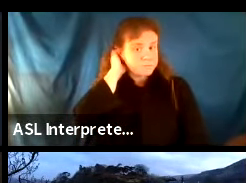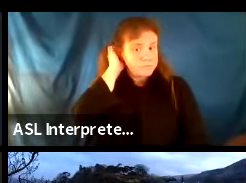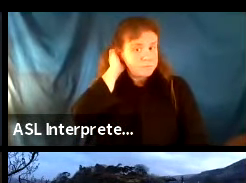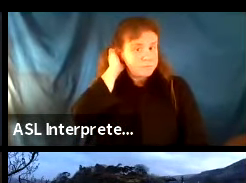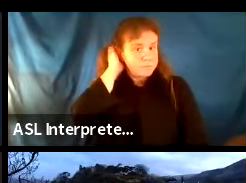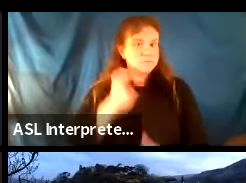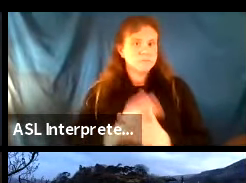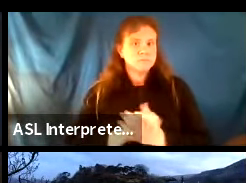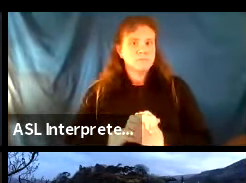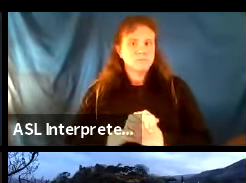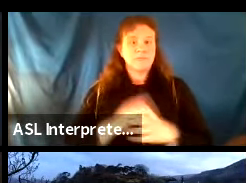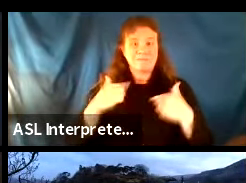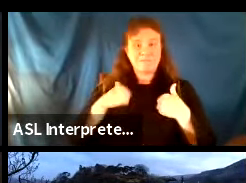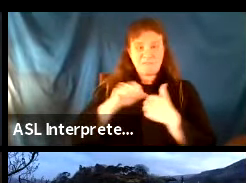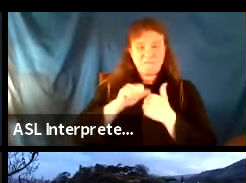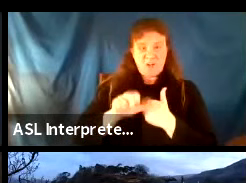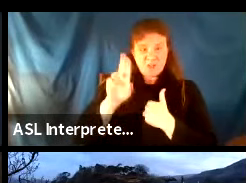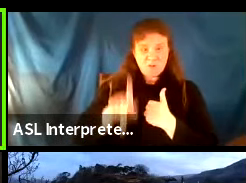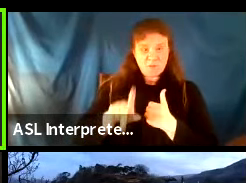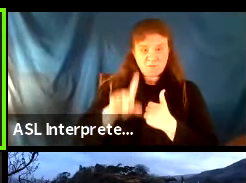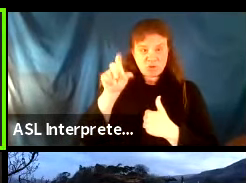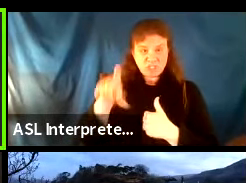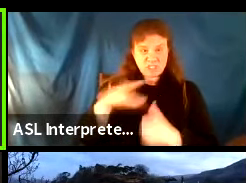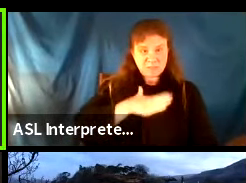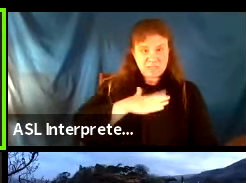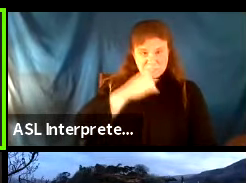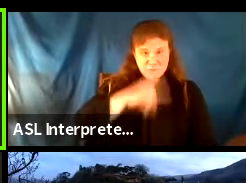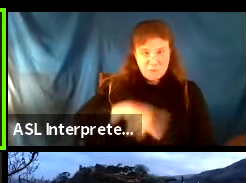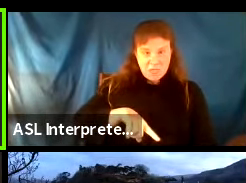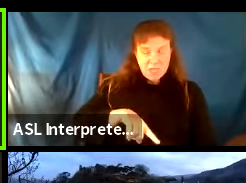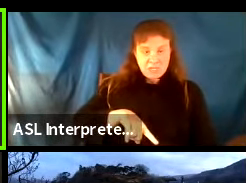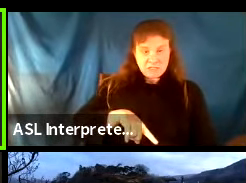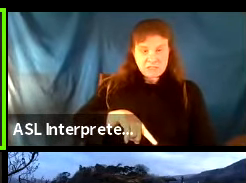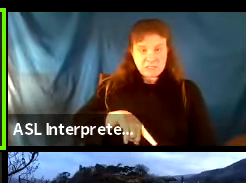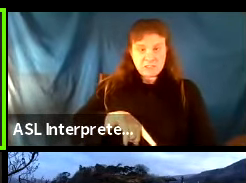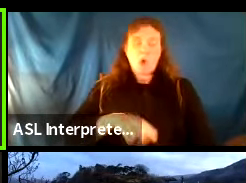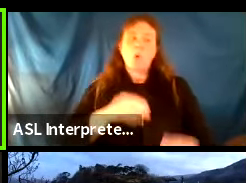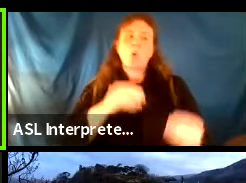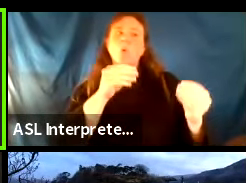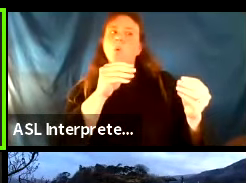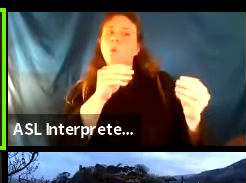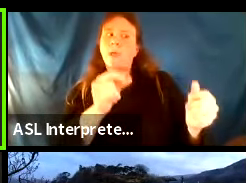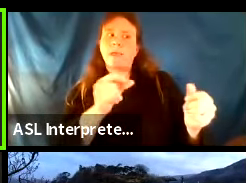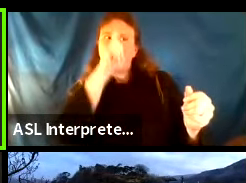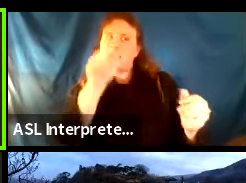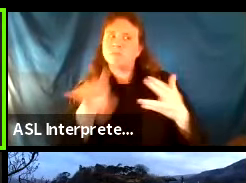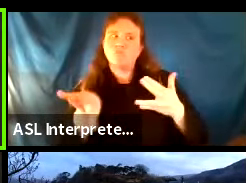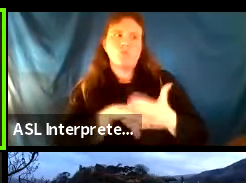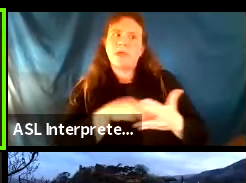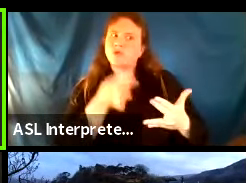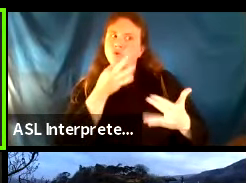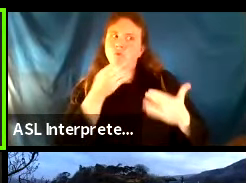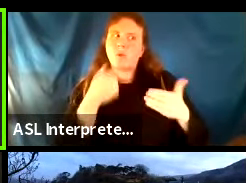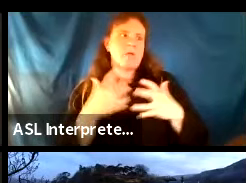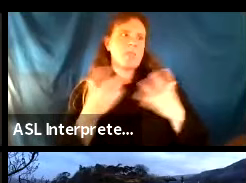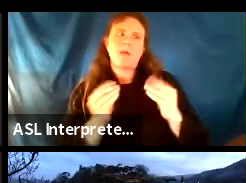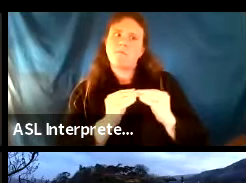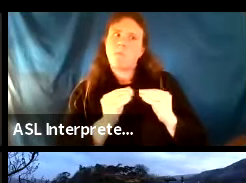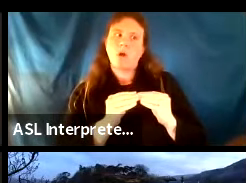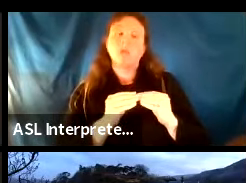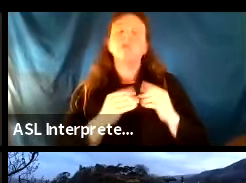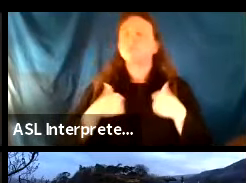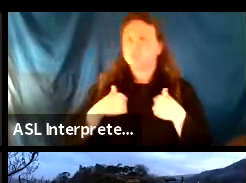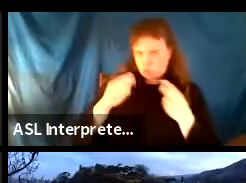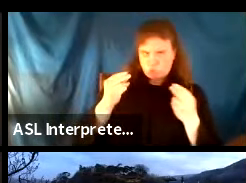Can I do a follow-up question, Doc? It has to be really quick, G, because we're ready for a break and we have lots more to go today. Very